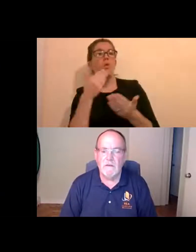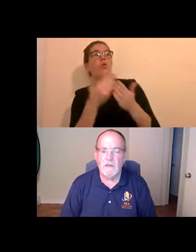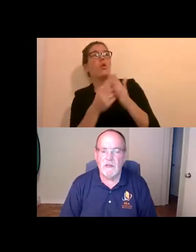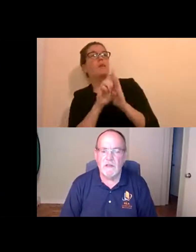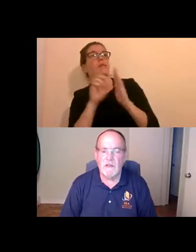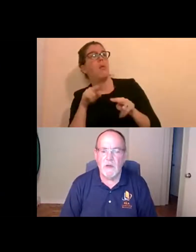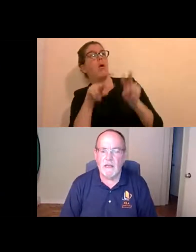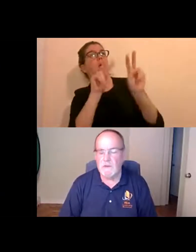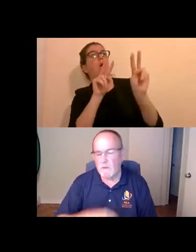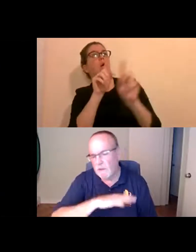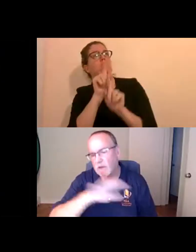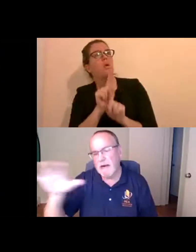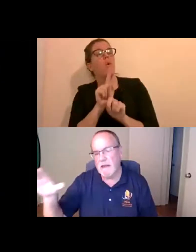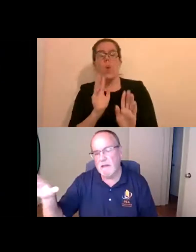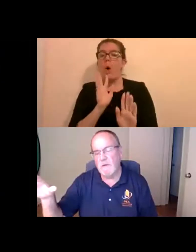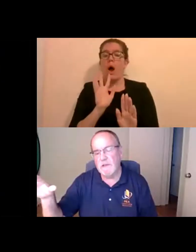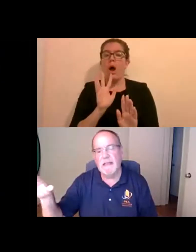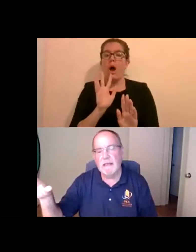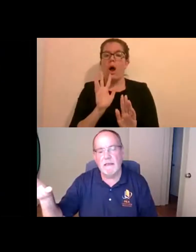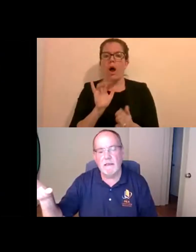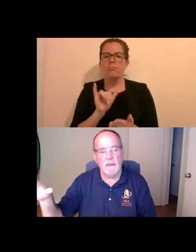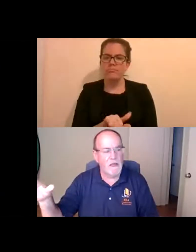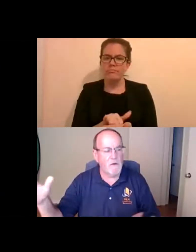And it was just impossible. So we looked around, and there was